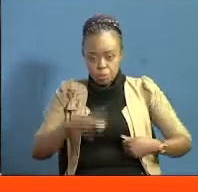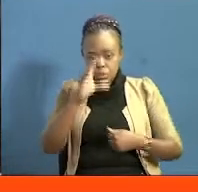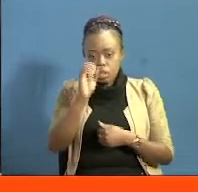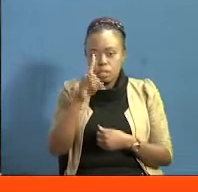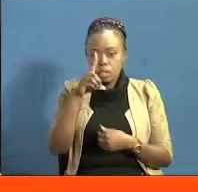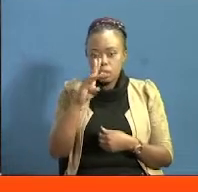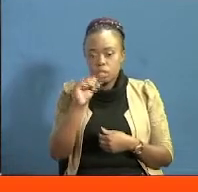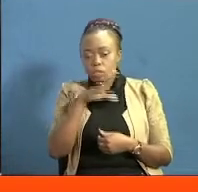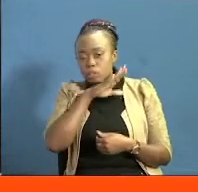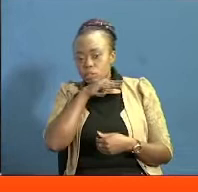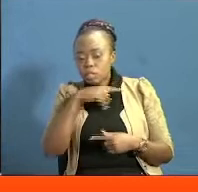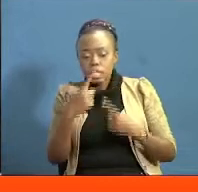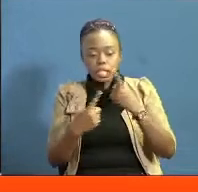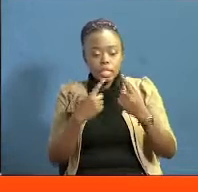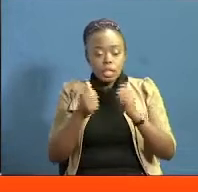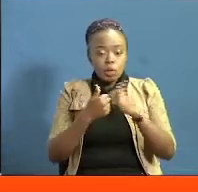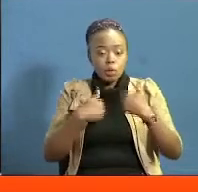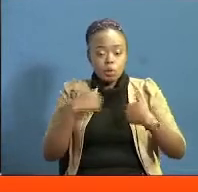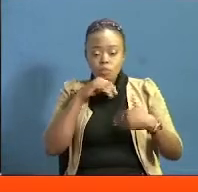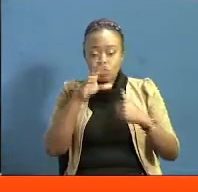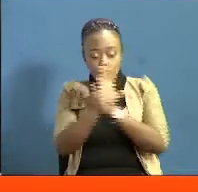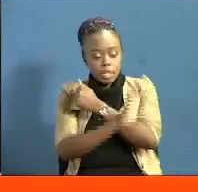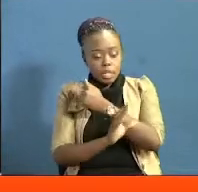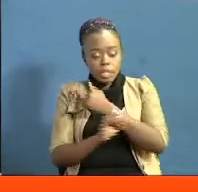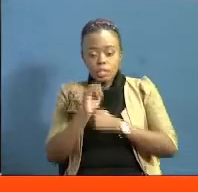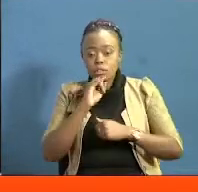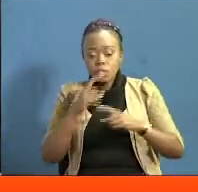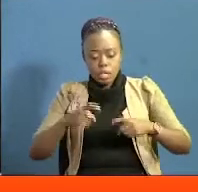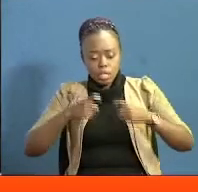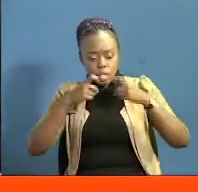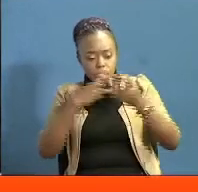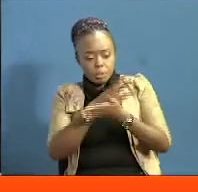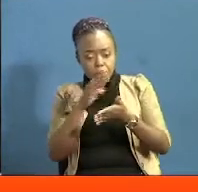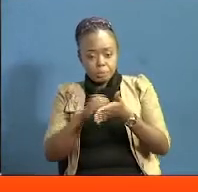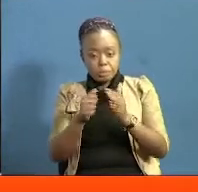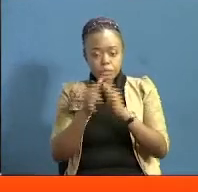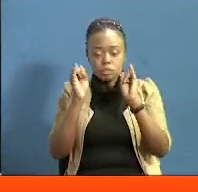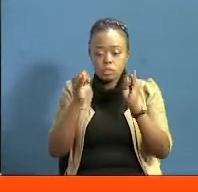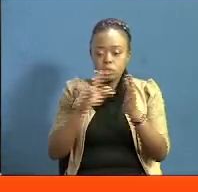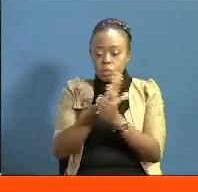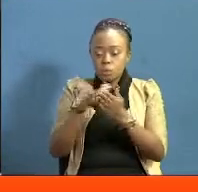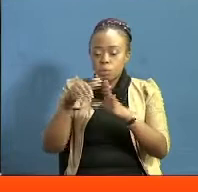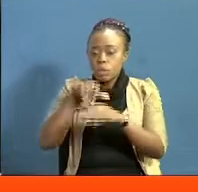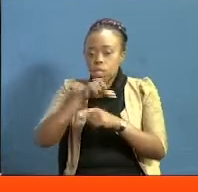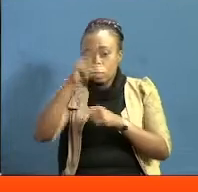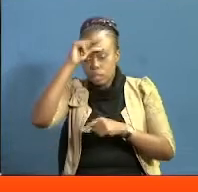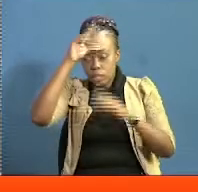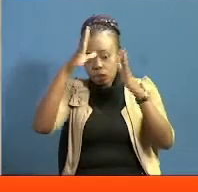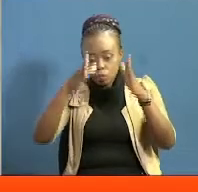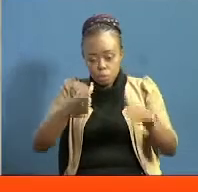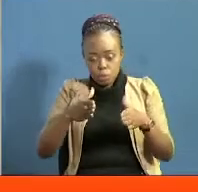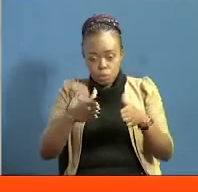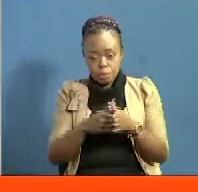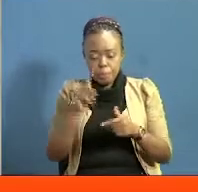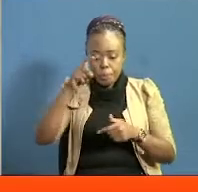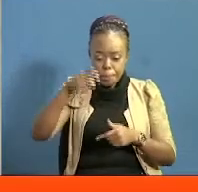ODM leader says among his goals for the youth in the country is to give them 4 cabinet secretaries position in his government.